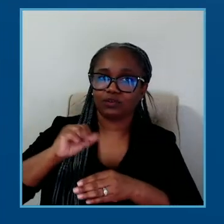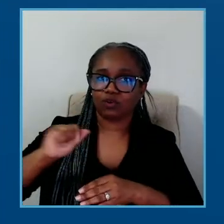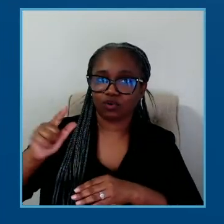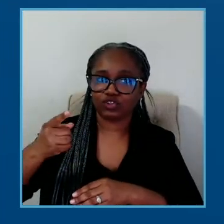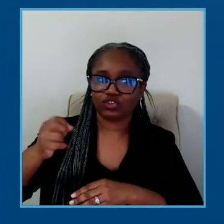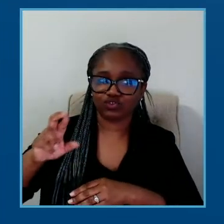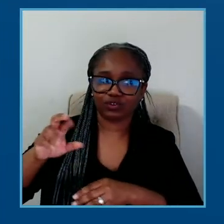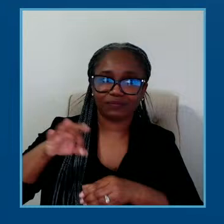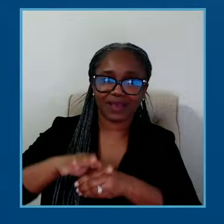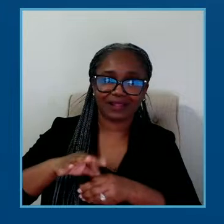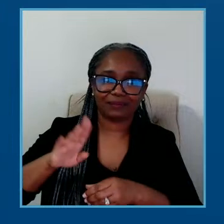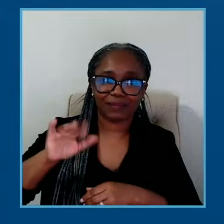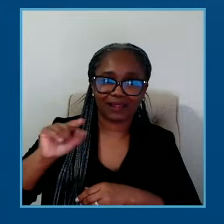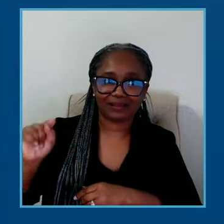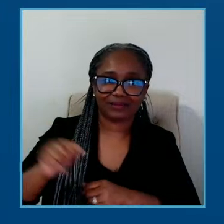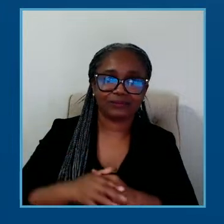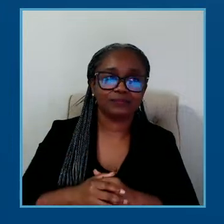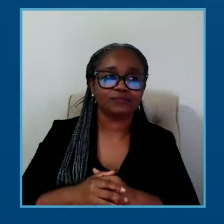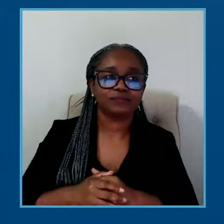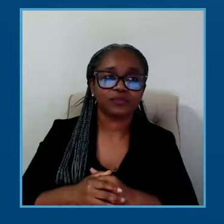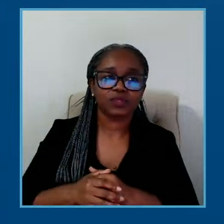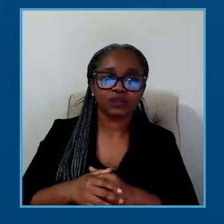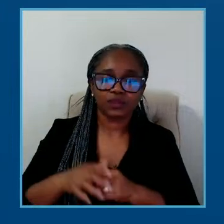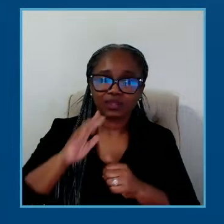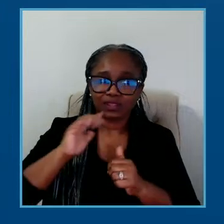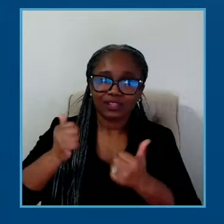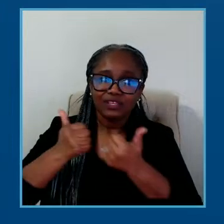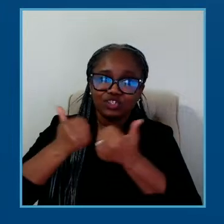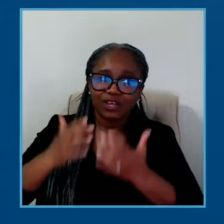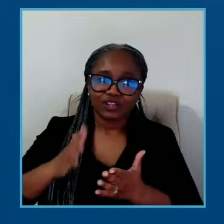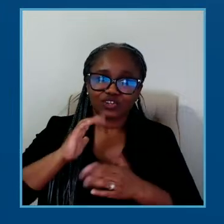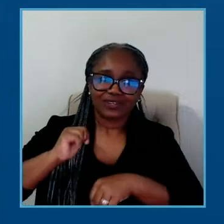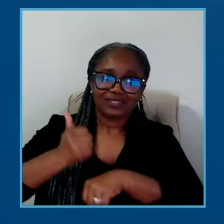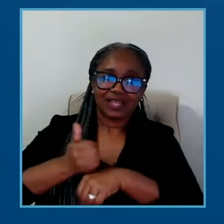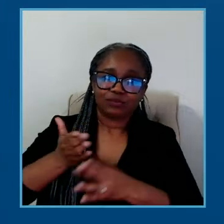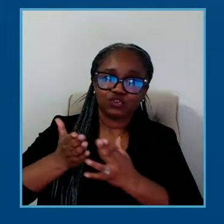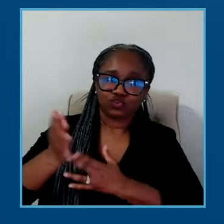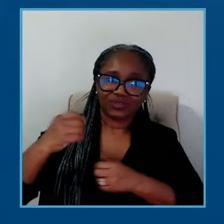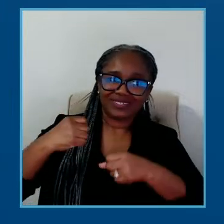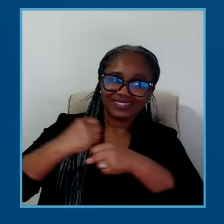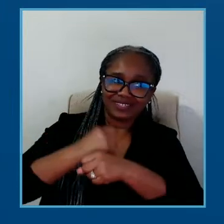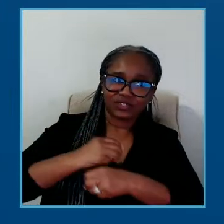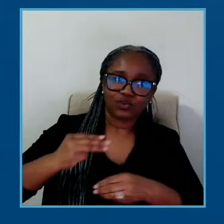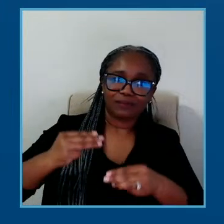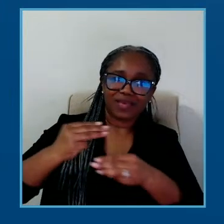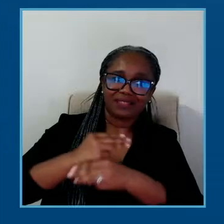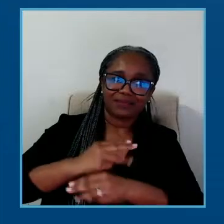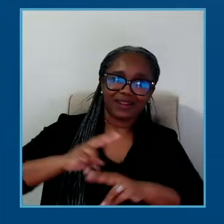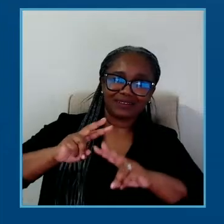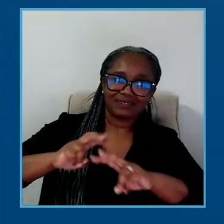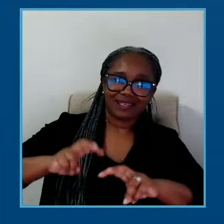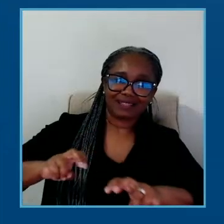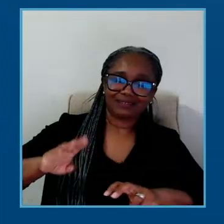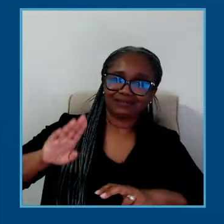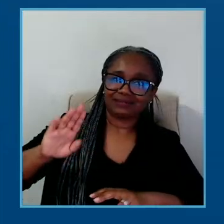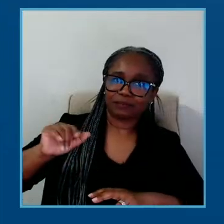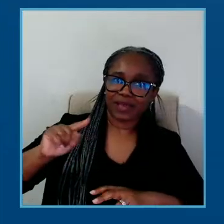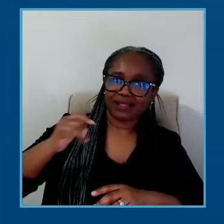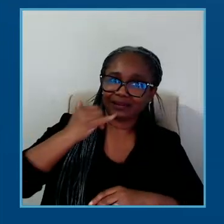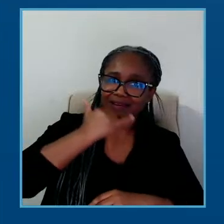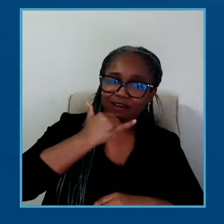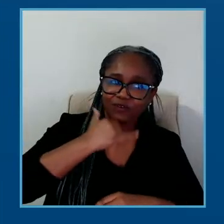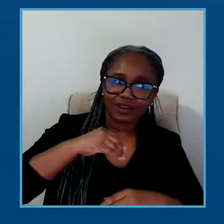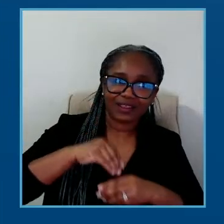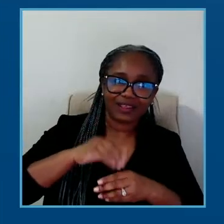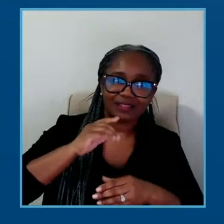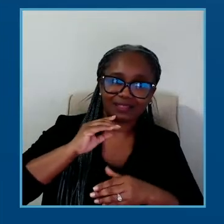the balloting and execution of the 2nd and 3rd vice chair at-large positions created a systemic disadvantage for the female candidates, undermining the principle of